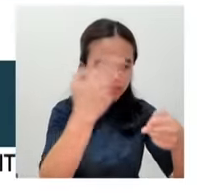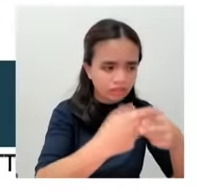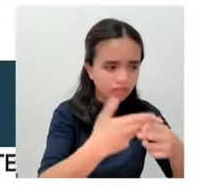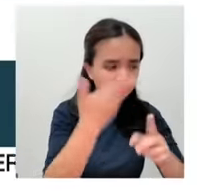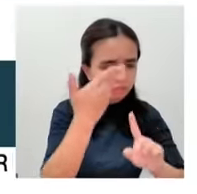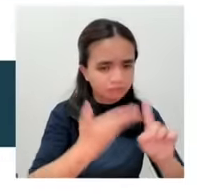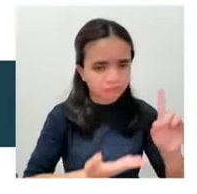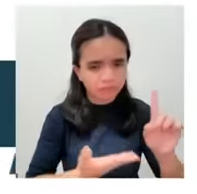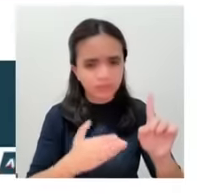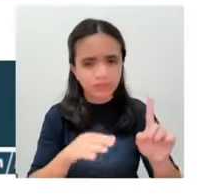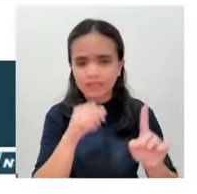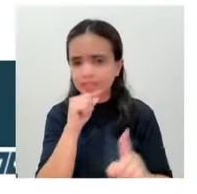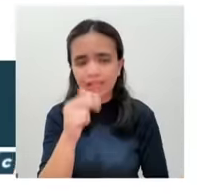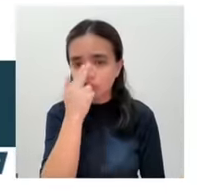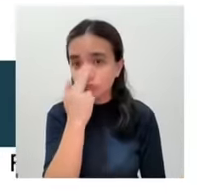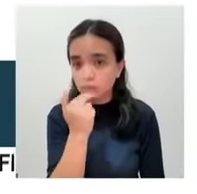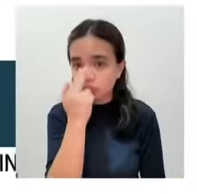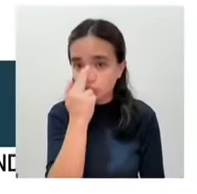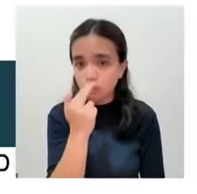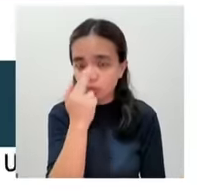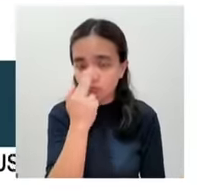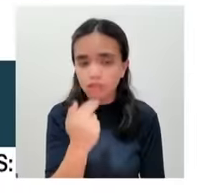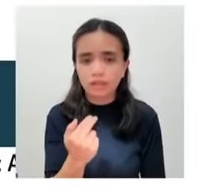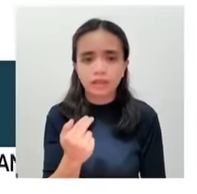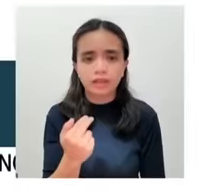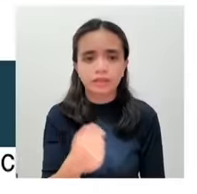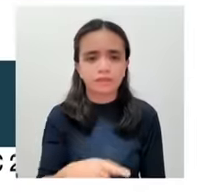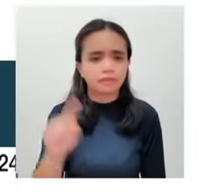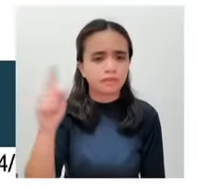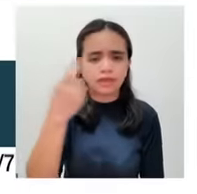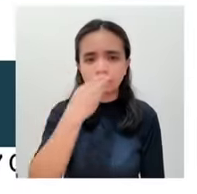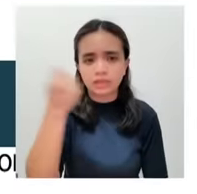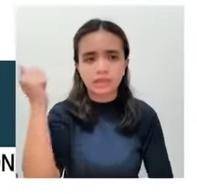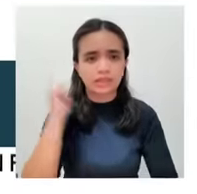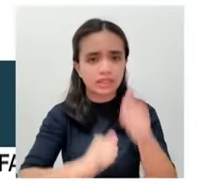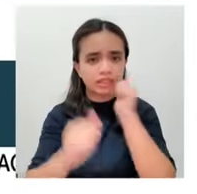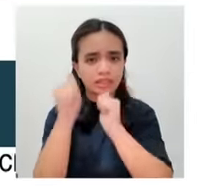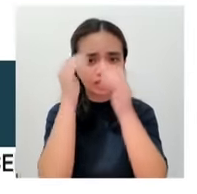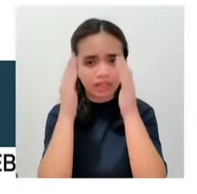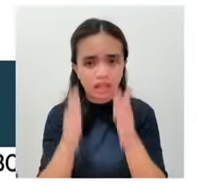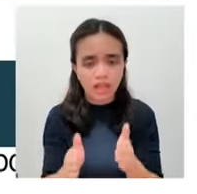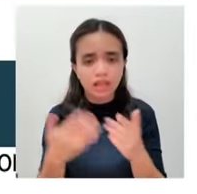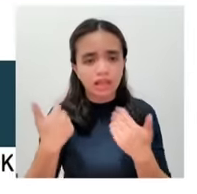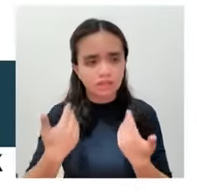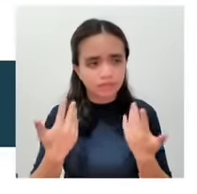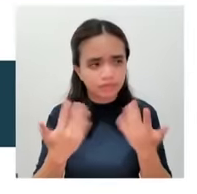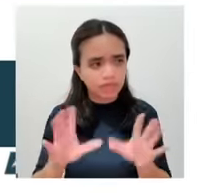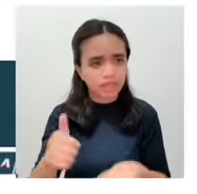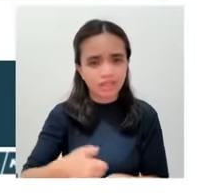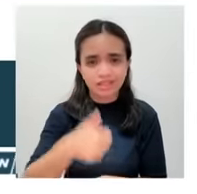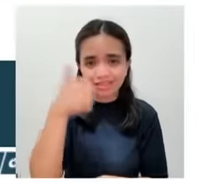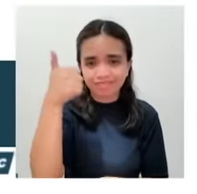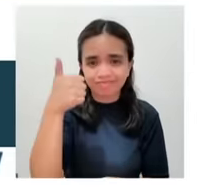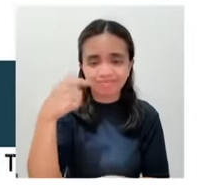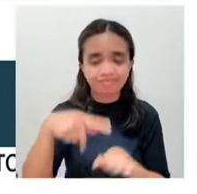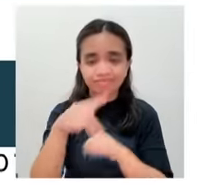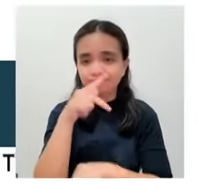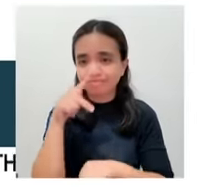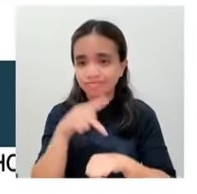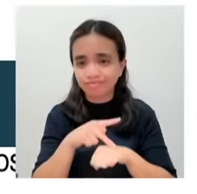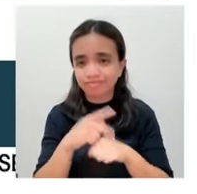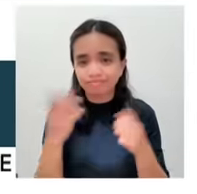it's no joke that the first best actress award that we got, the country got